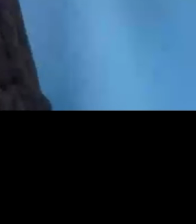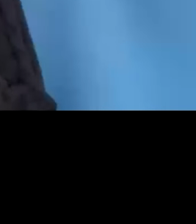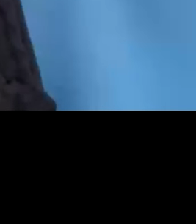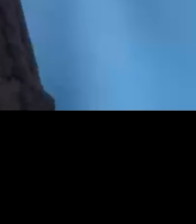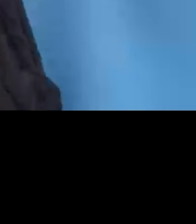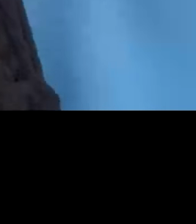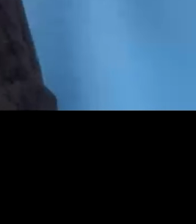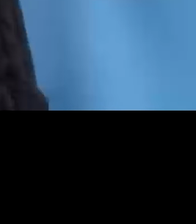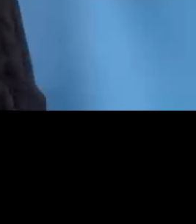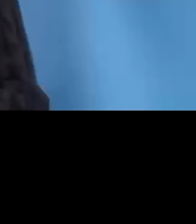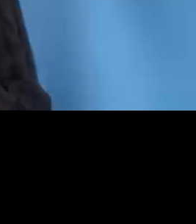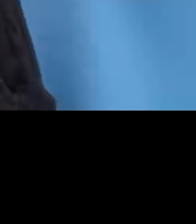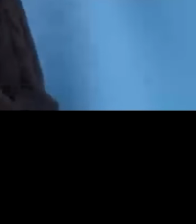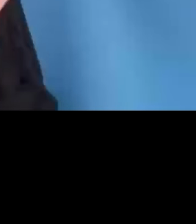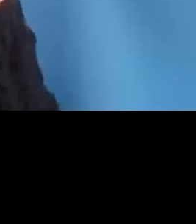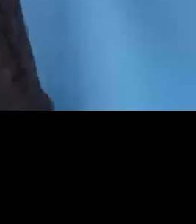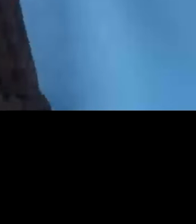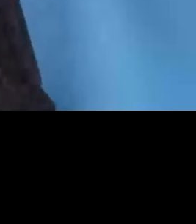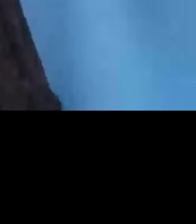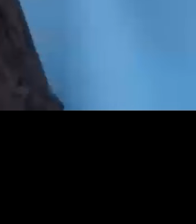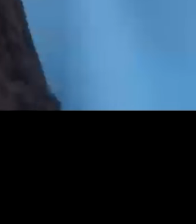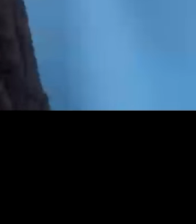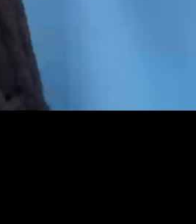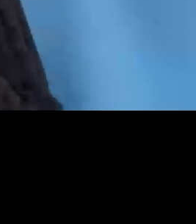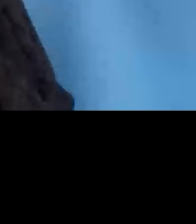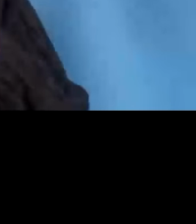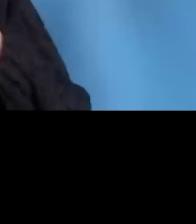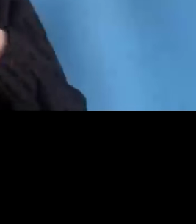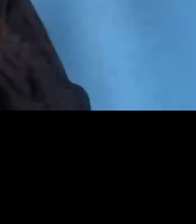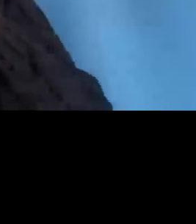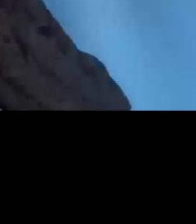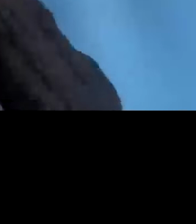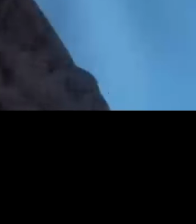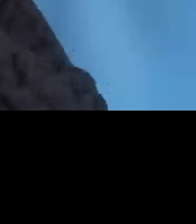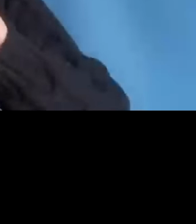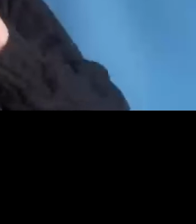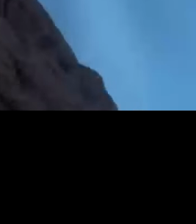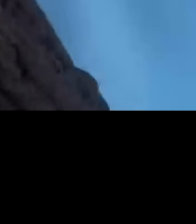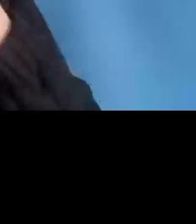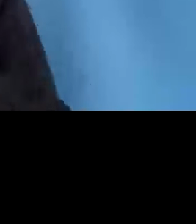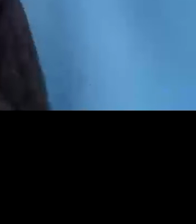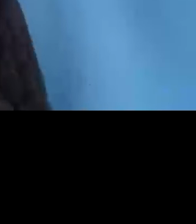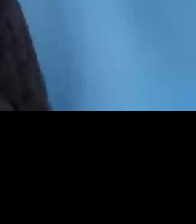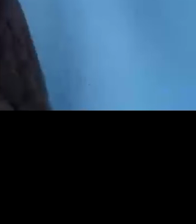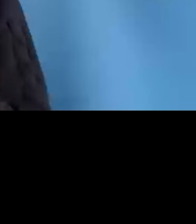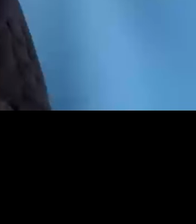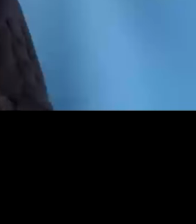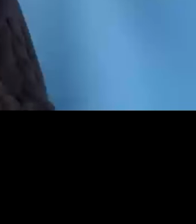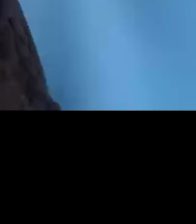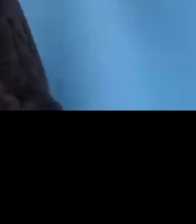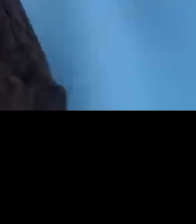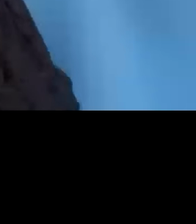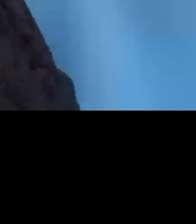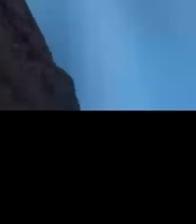organizations build brand clarity to maximize funding. Their work spans theory of change,